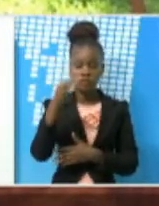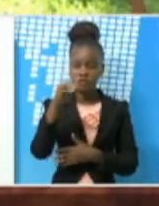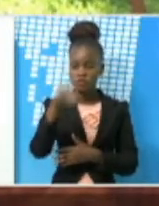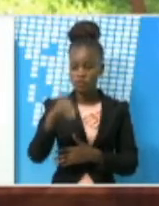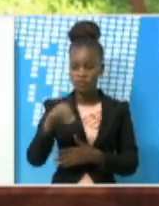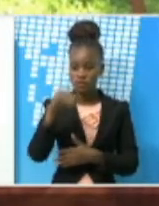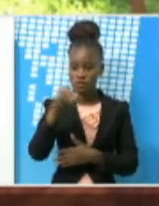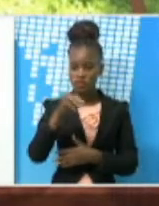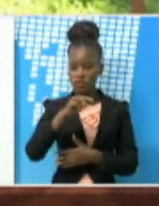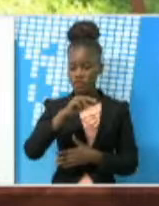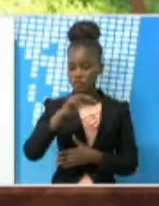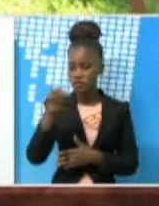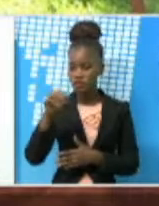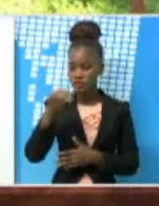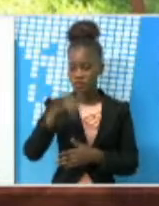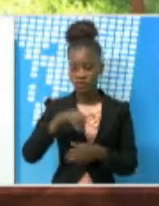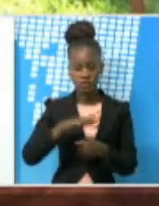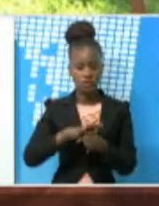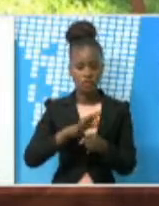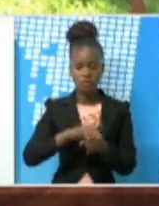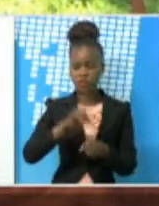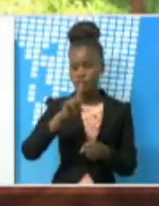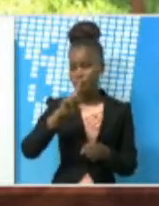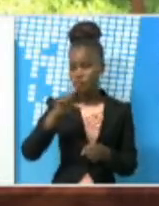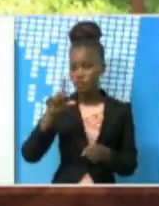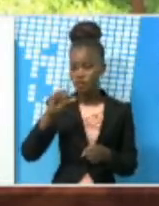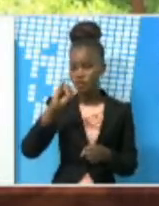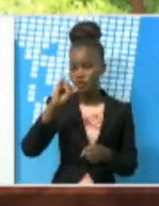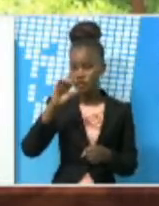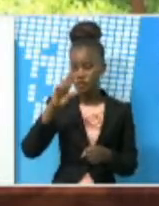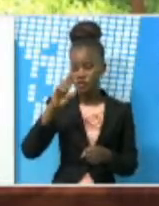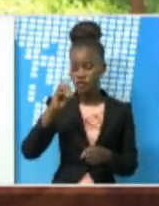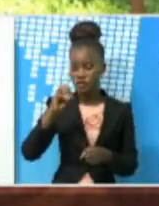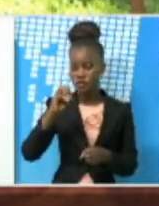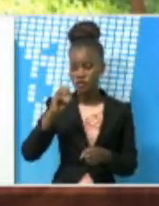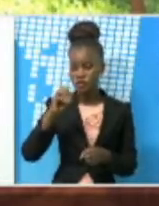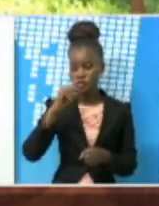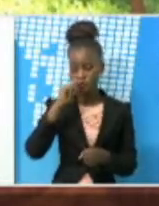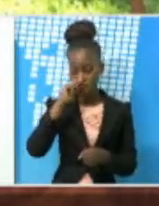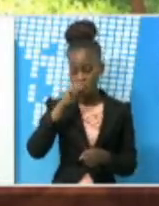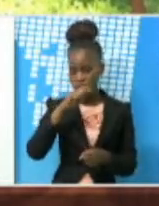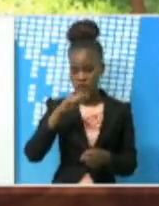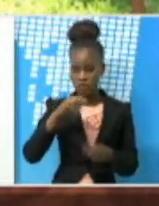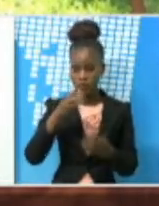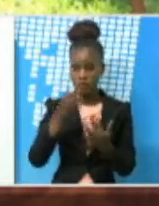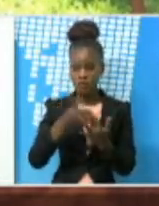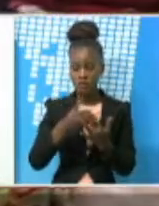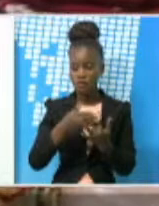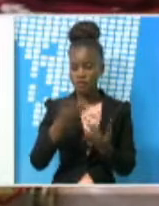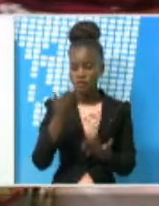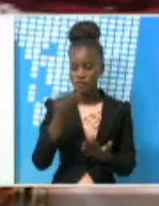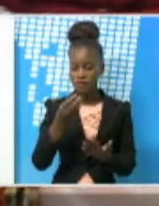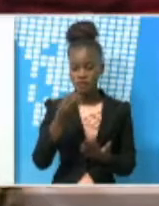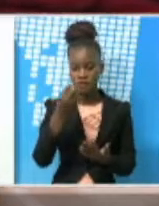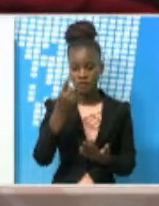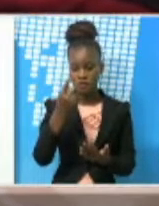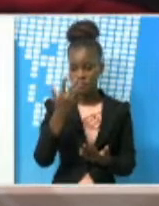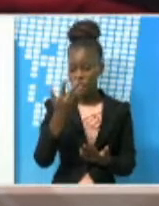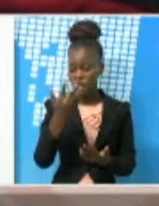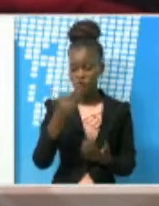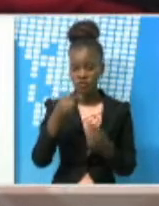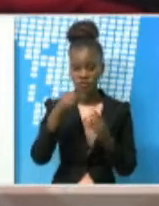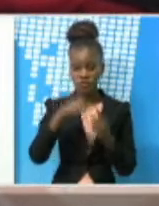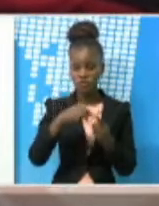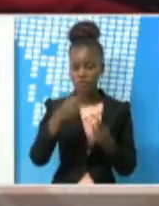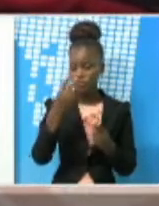Uganda, mostly in Lira, Lango sub-region. So it takes between 15 to 20 years. Crafts have a long and